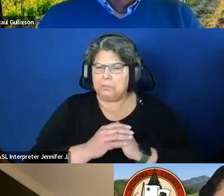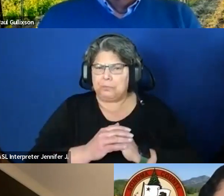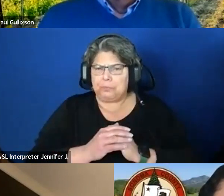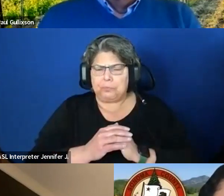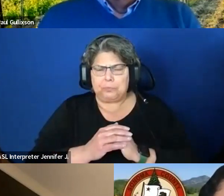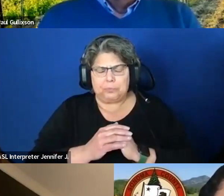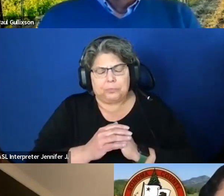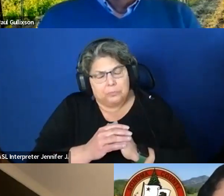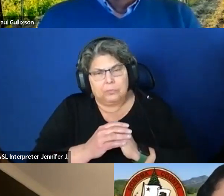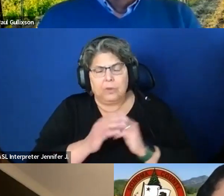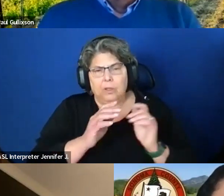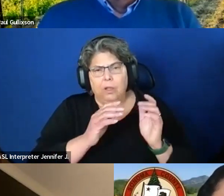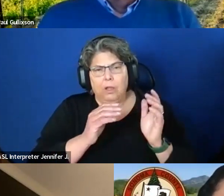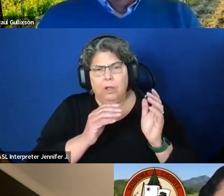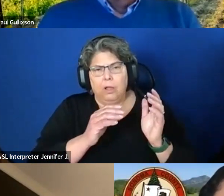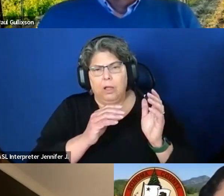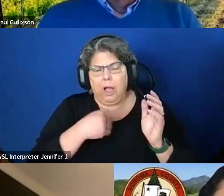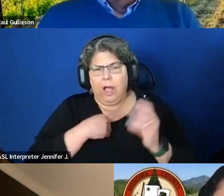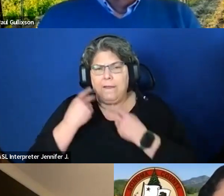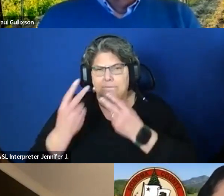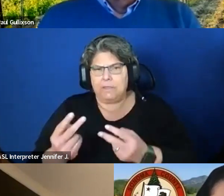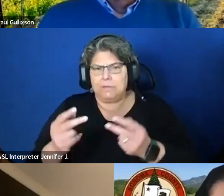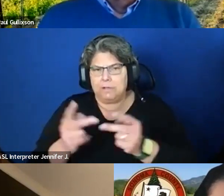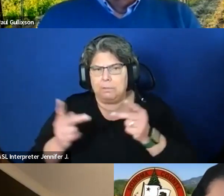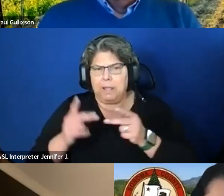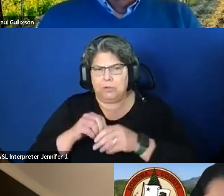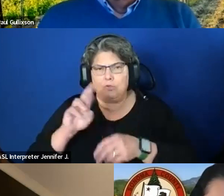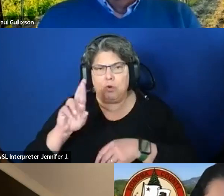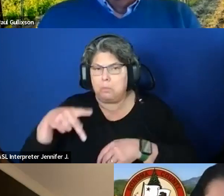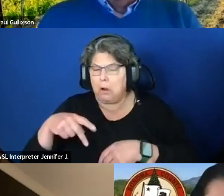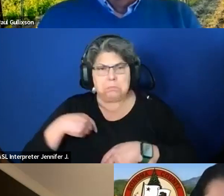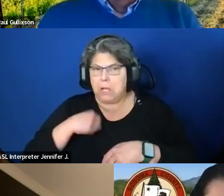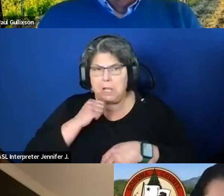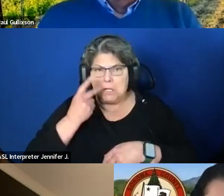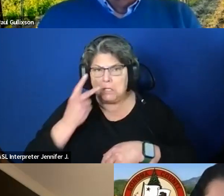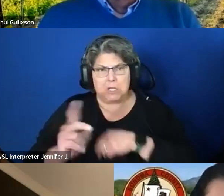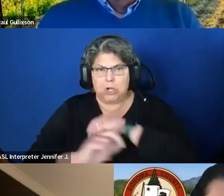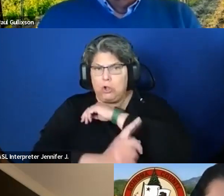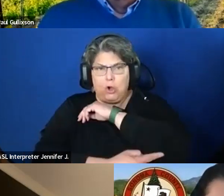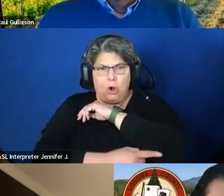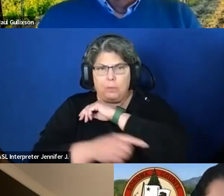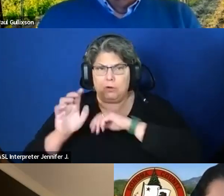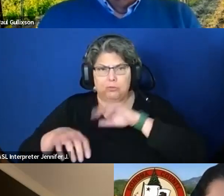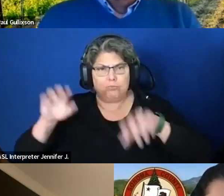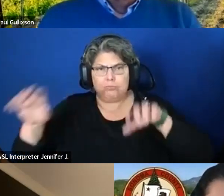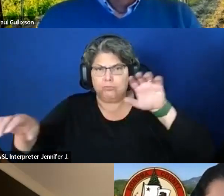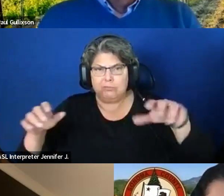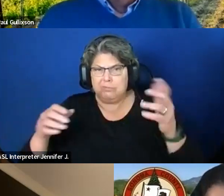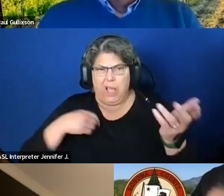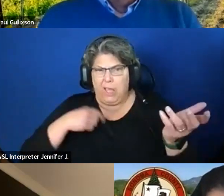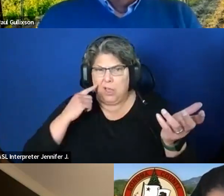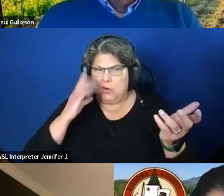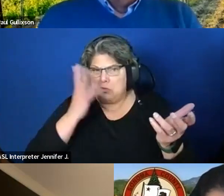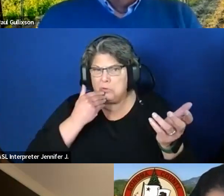I visited the Roner Park encampment too. I did not see trash spilling out. I thought it was fairly